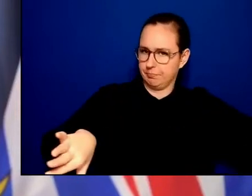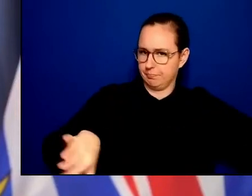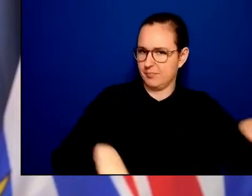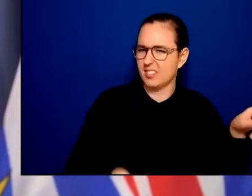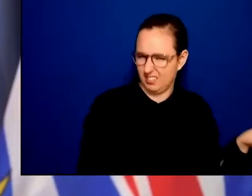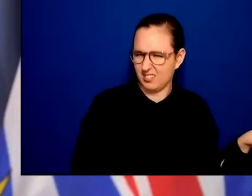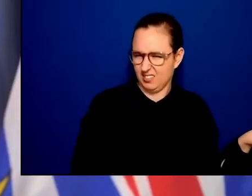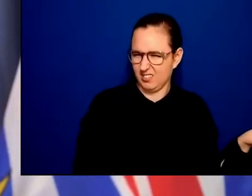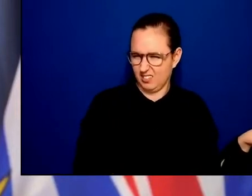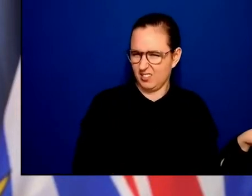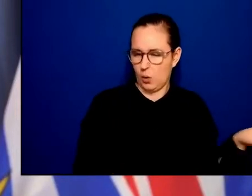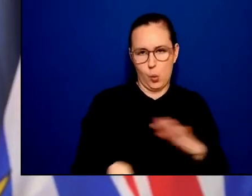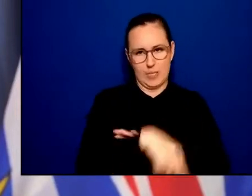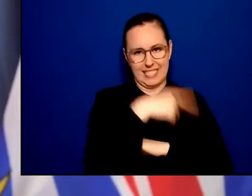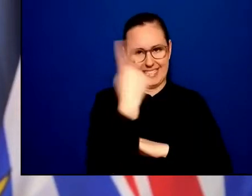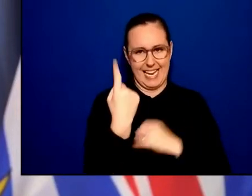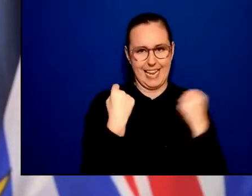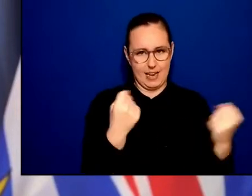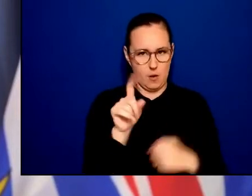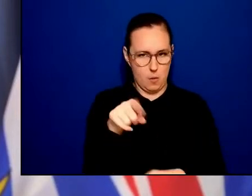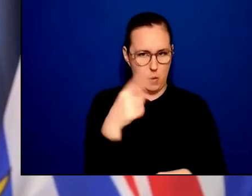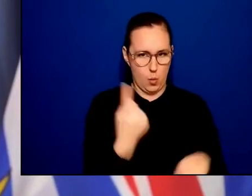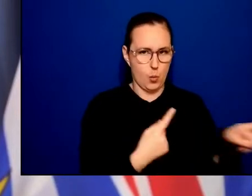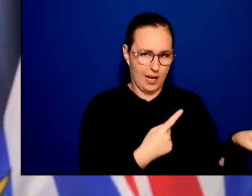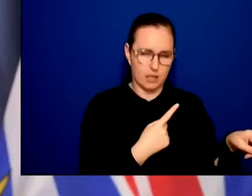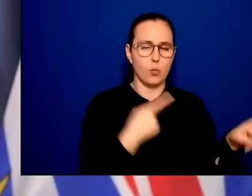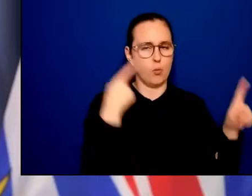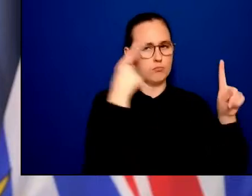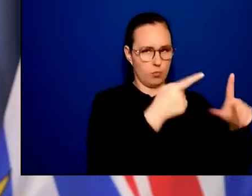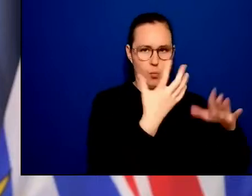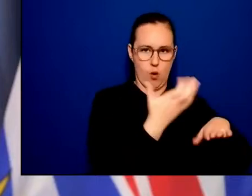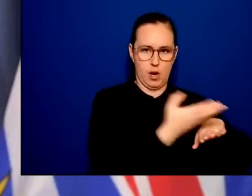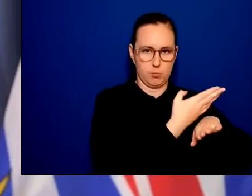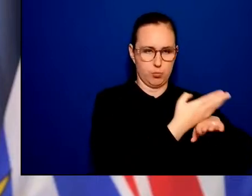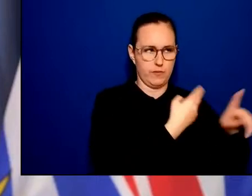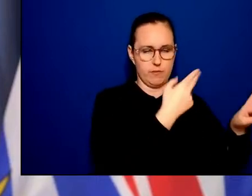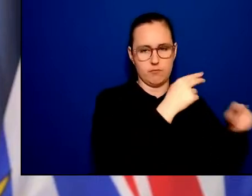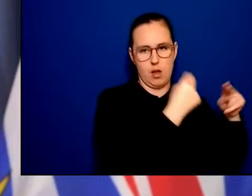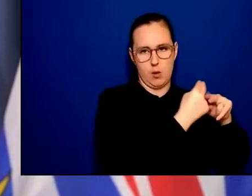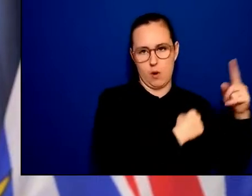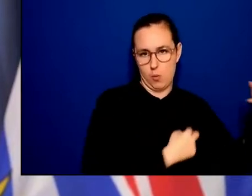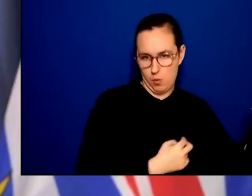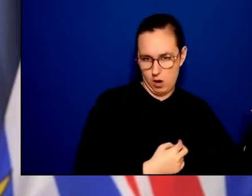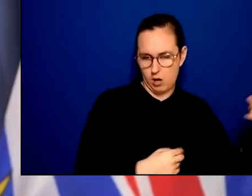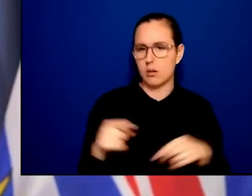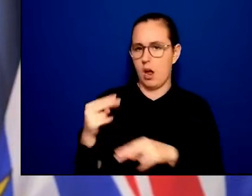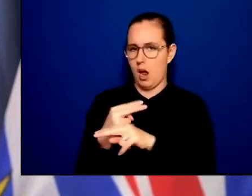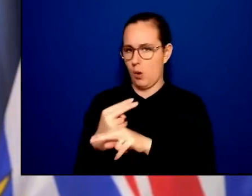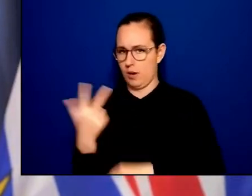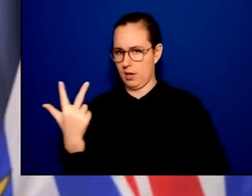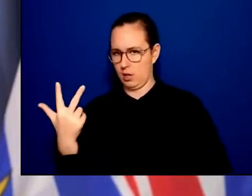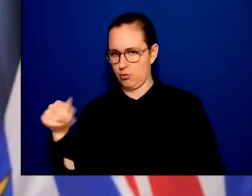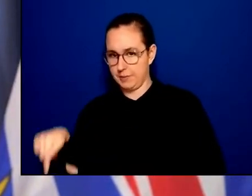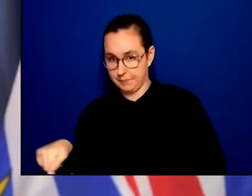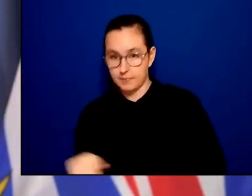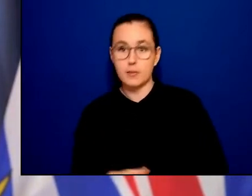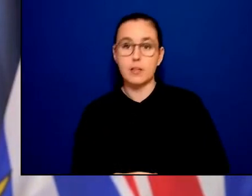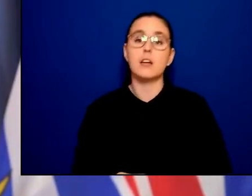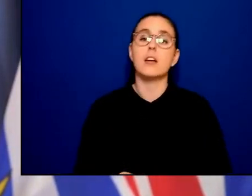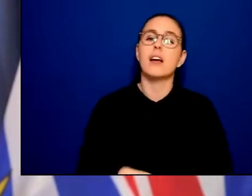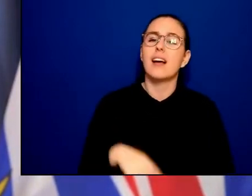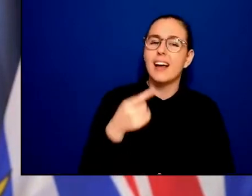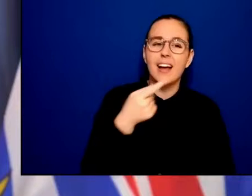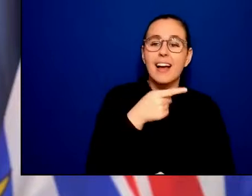road conditions on Highway 1 here. And that's the process we'll follow on other highways as well. We'll get them open so